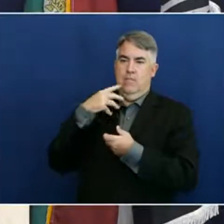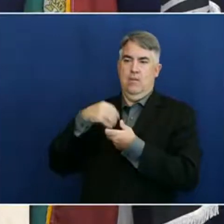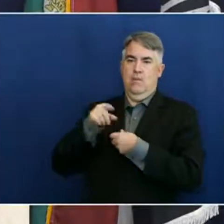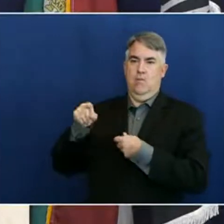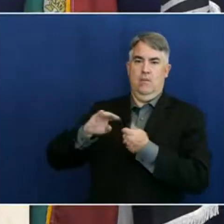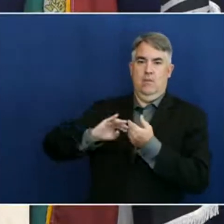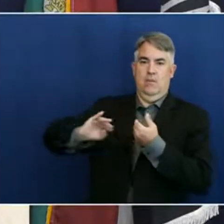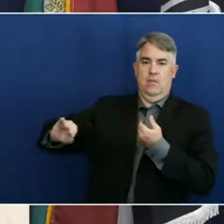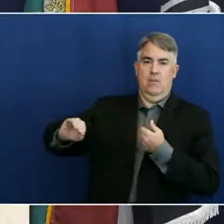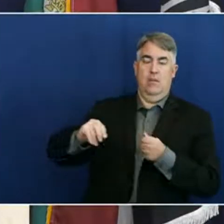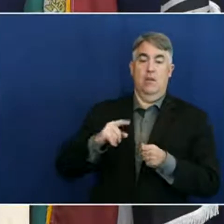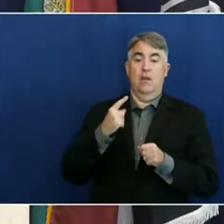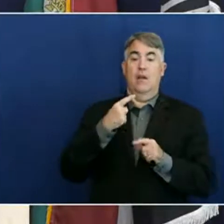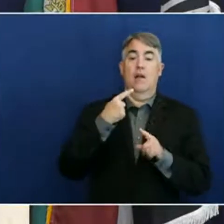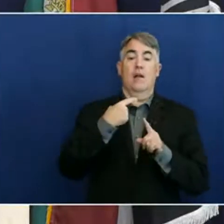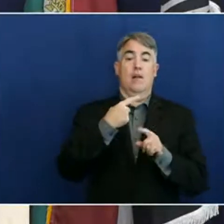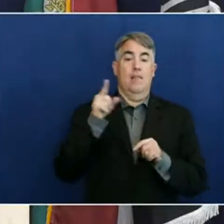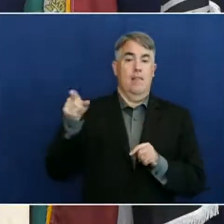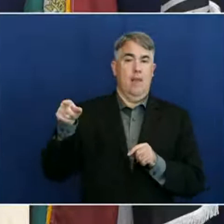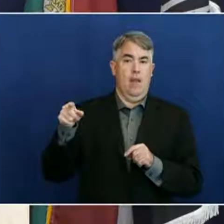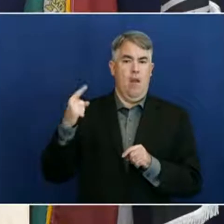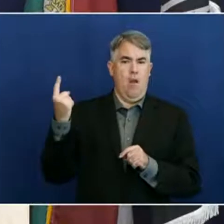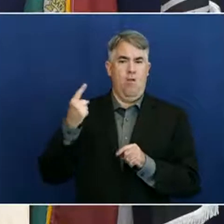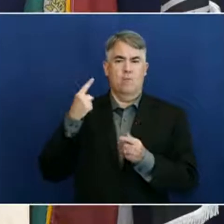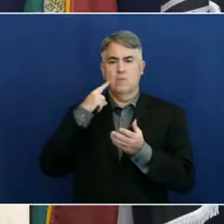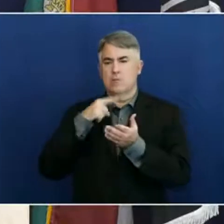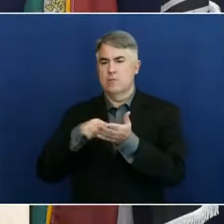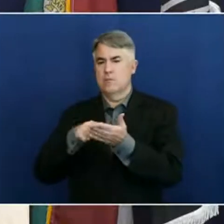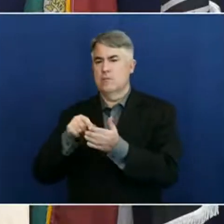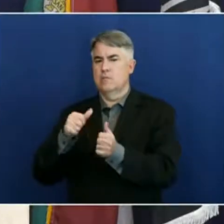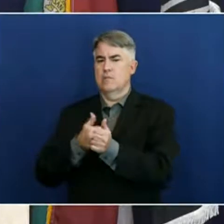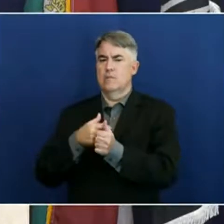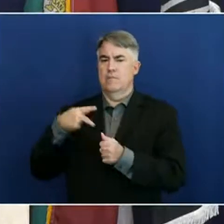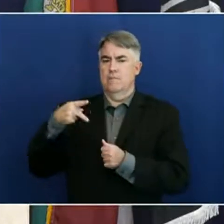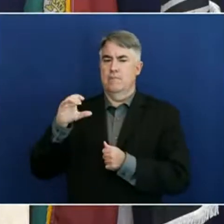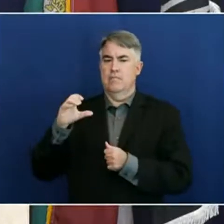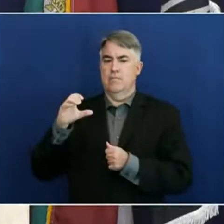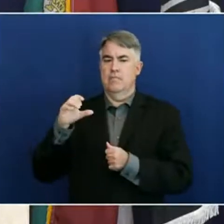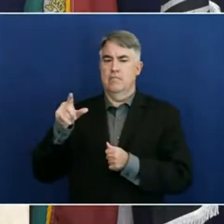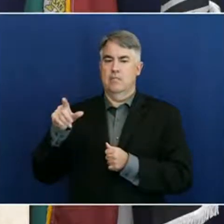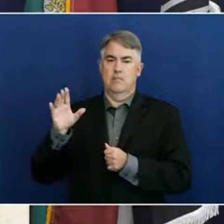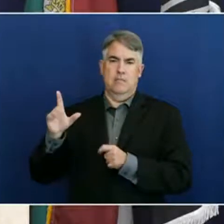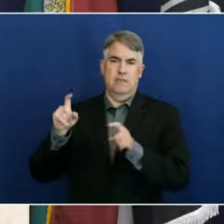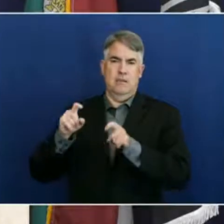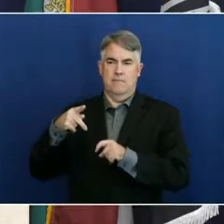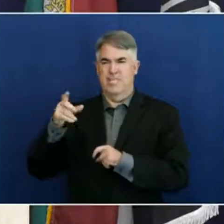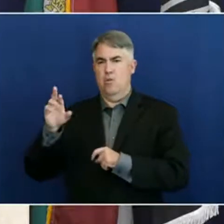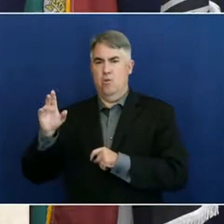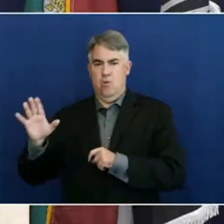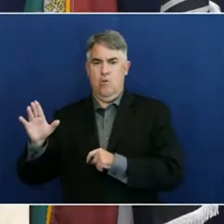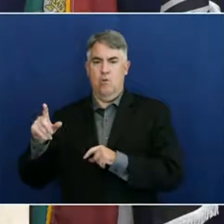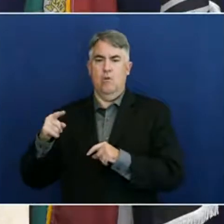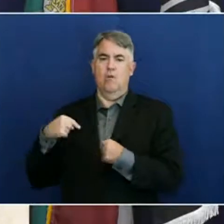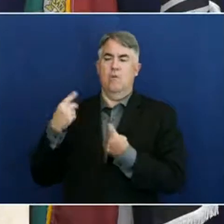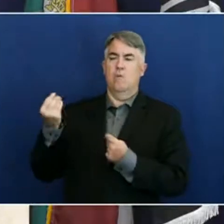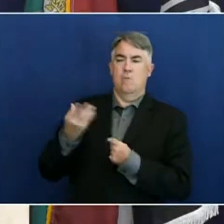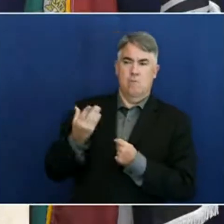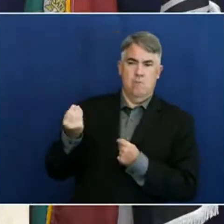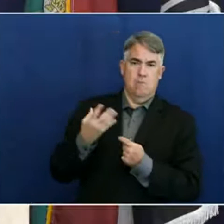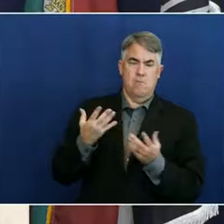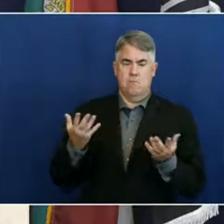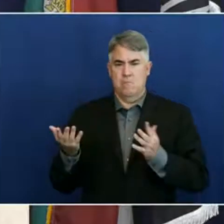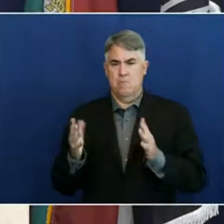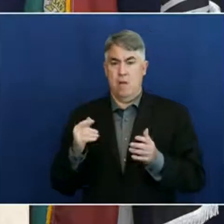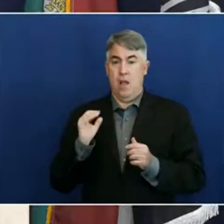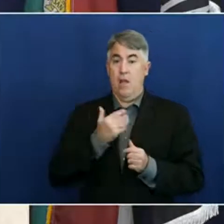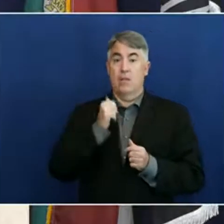positive with one of those, they always seek to verify that with a PCR test, and that is included in our total. So it just depends on what type of test they're doing. But our daily totals